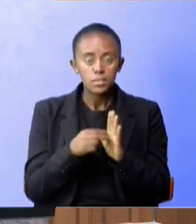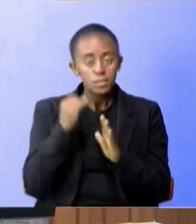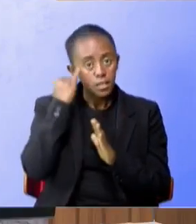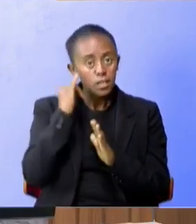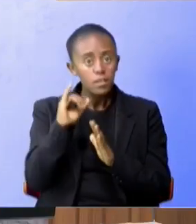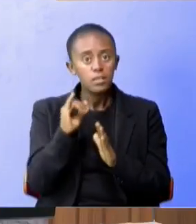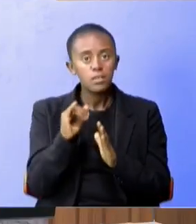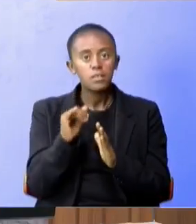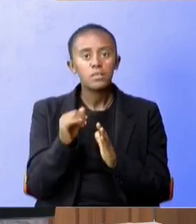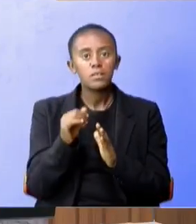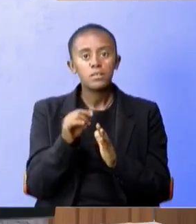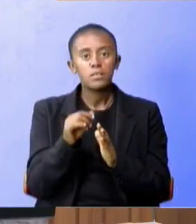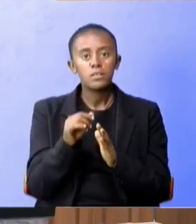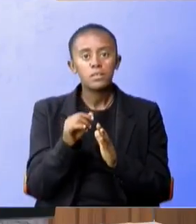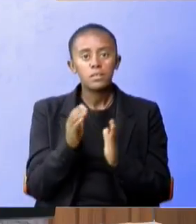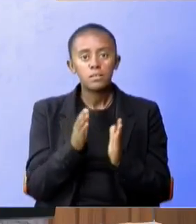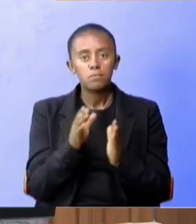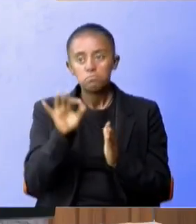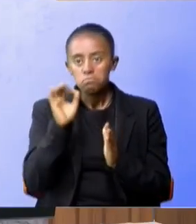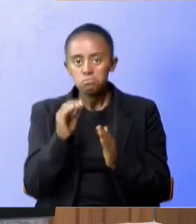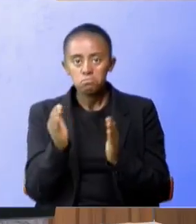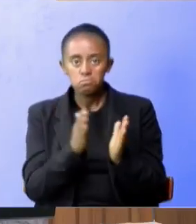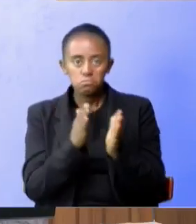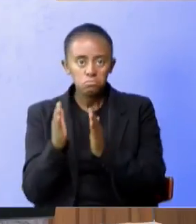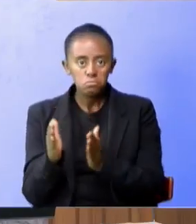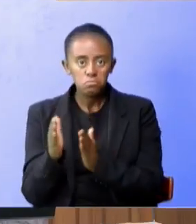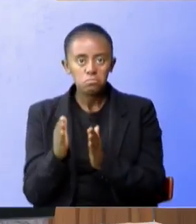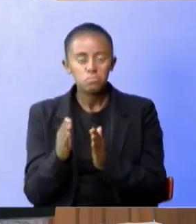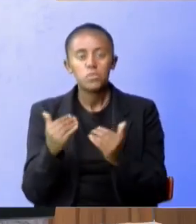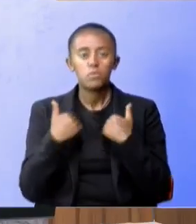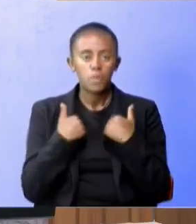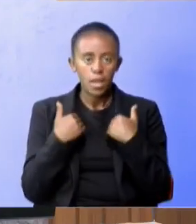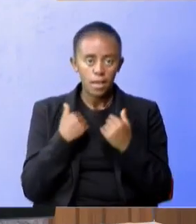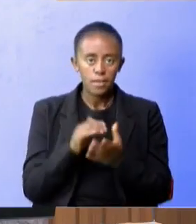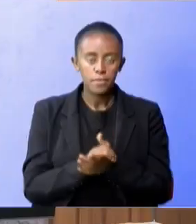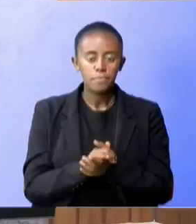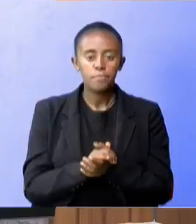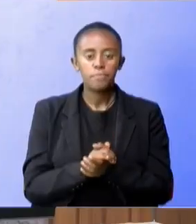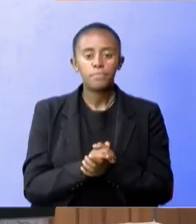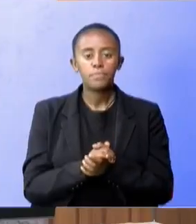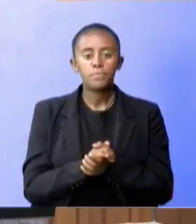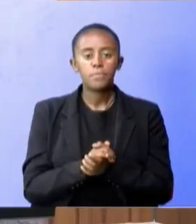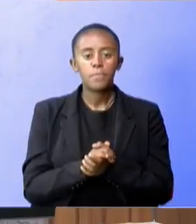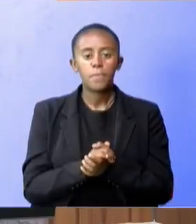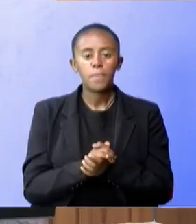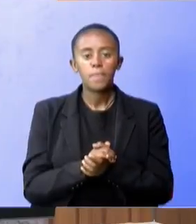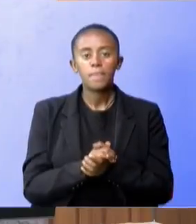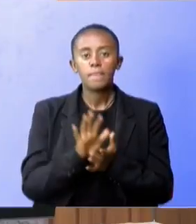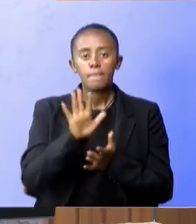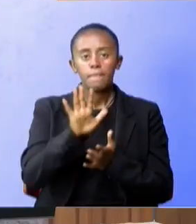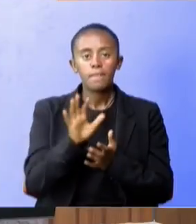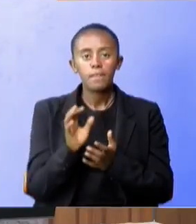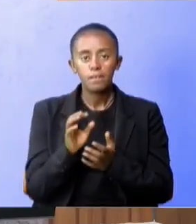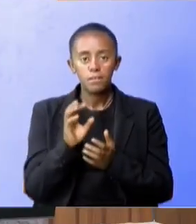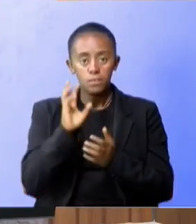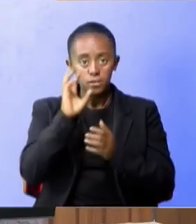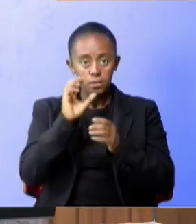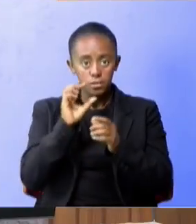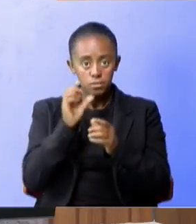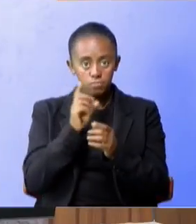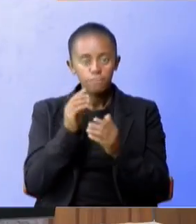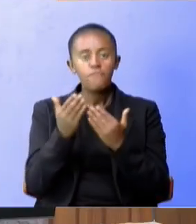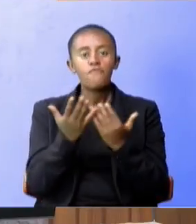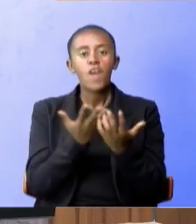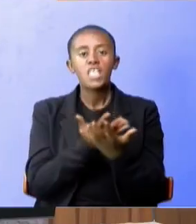of getting something easily or something to be had. And the 5th word that we saw is